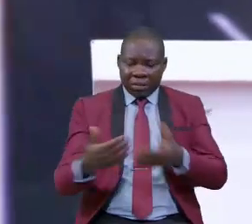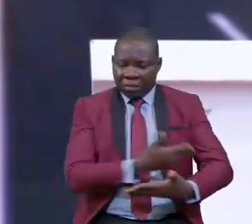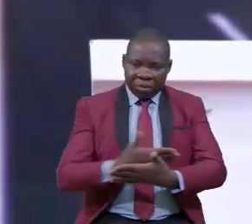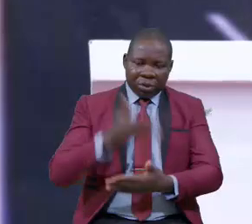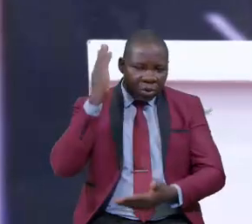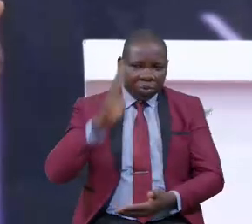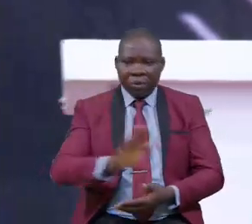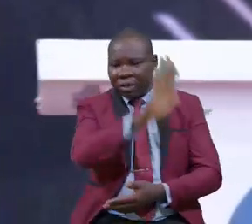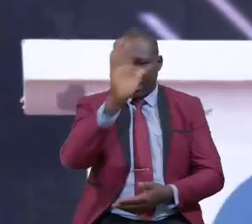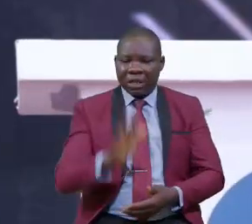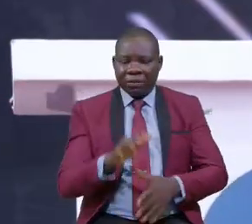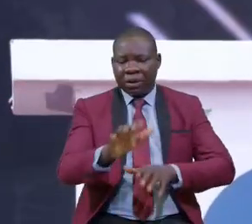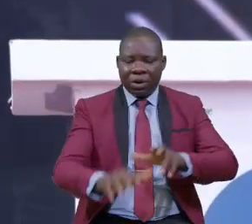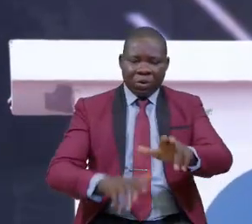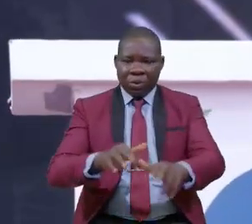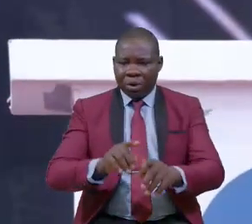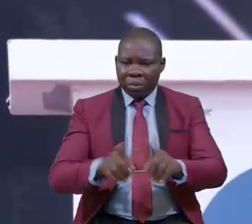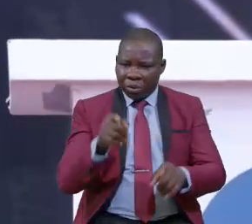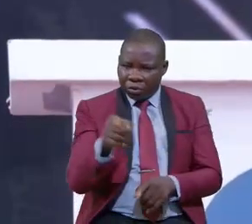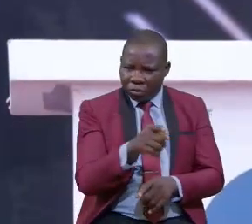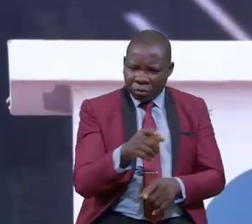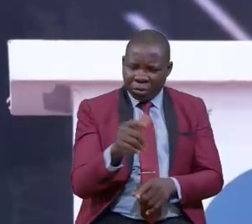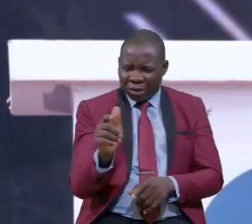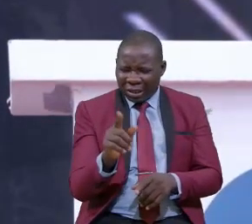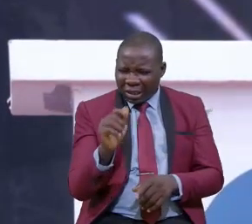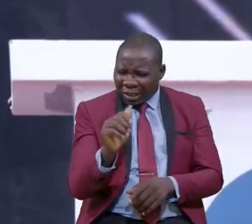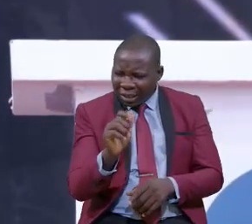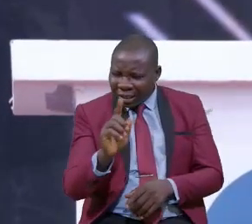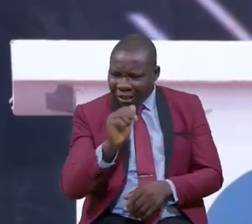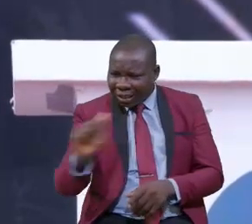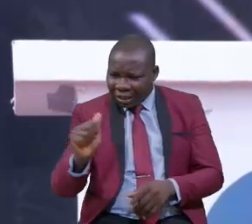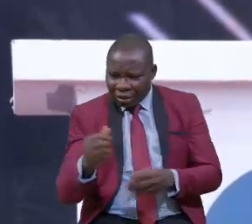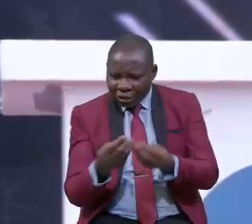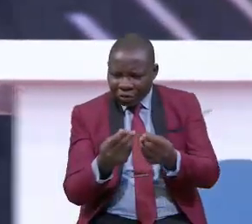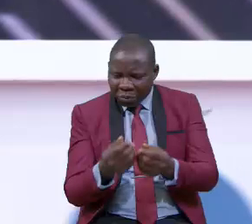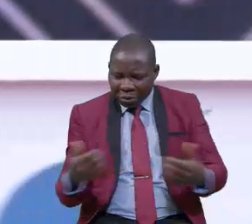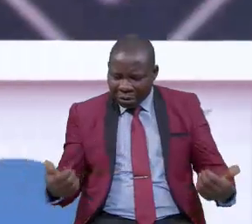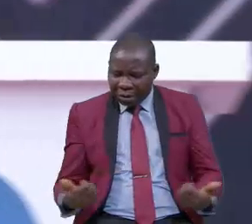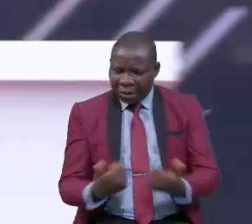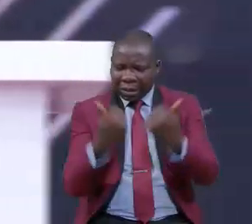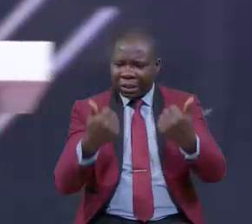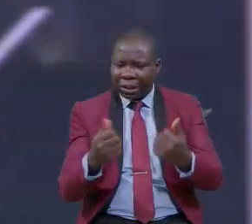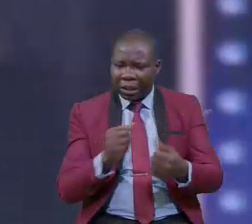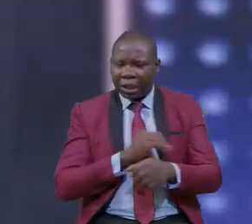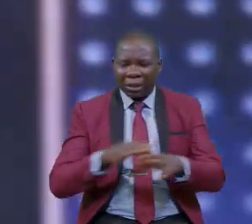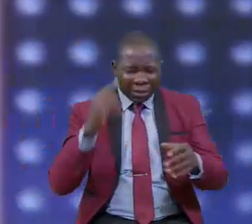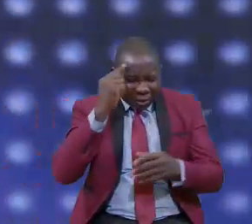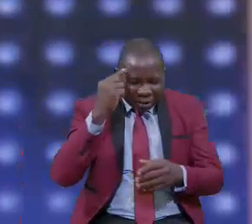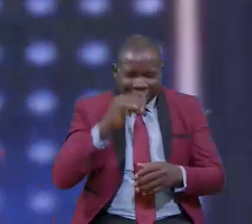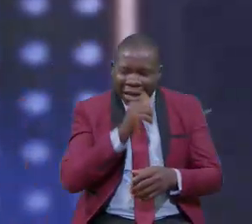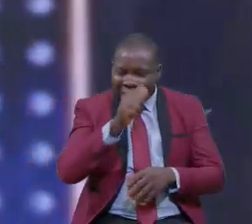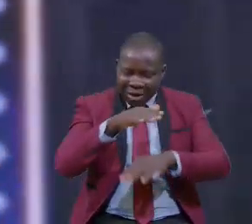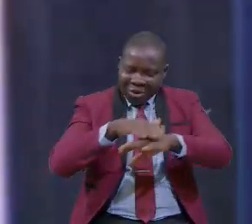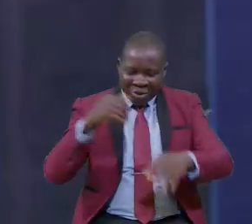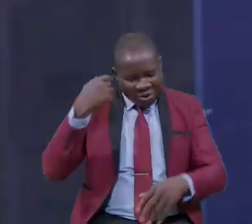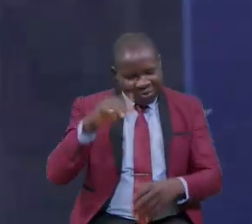a little setback, I don't think I'm caught for that. I don't think I can do that. Yes, you are. Yes, you are. And you